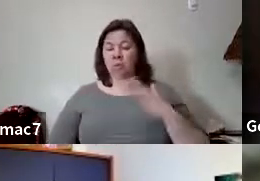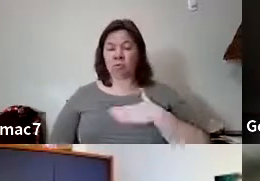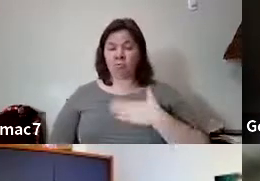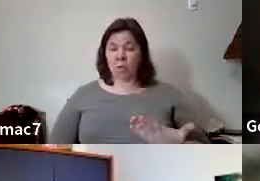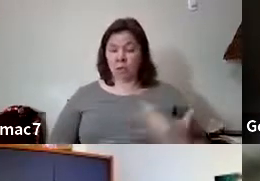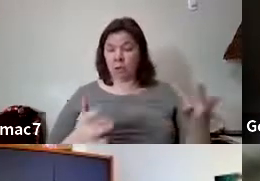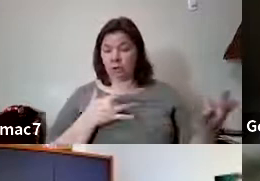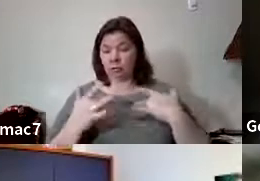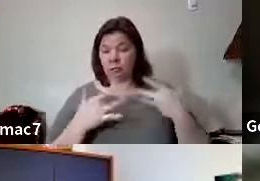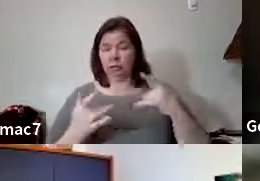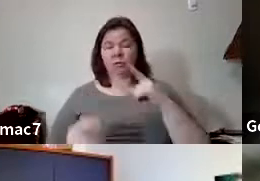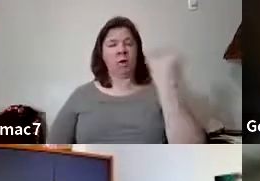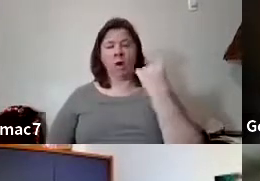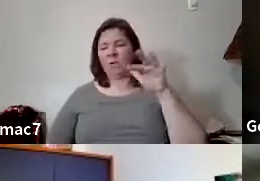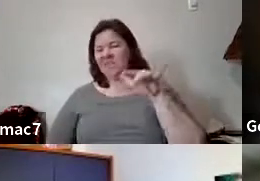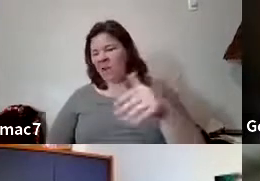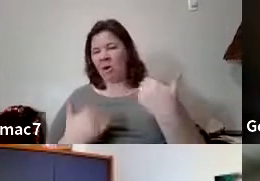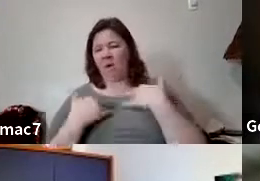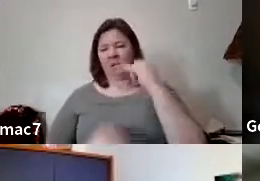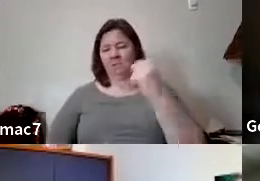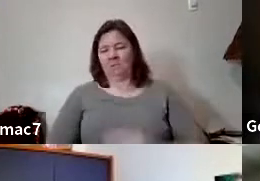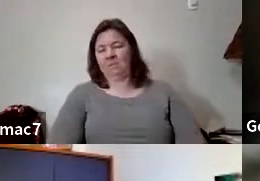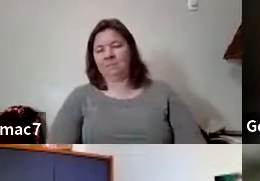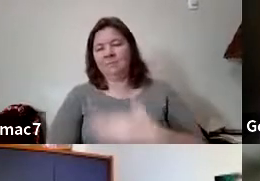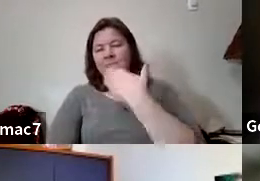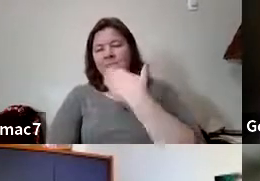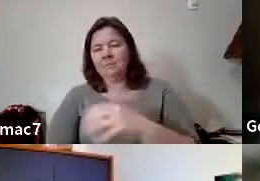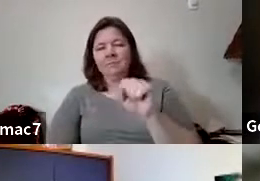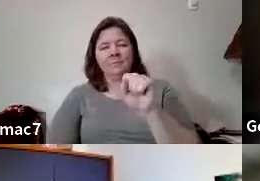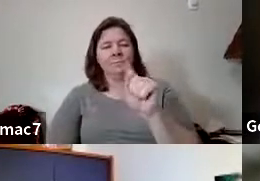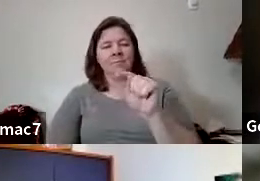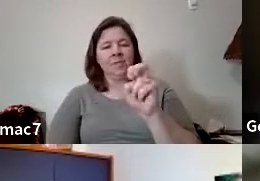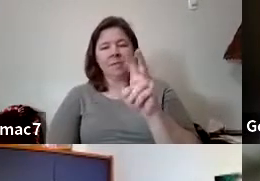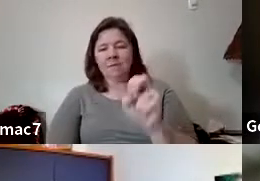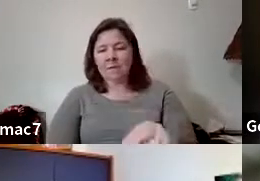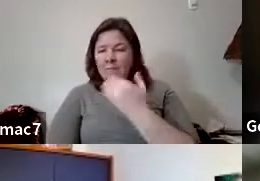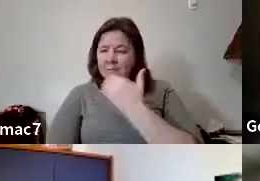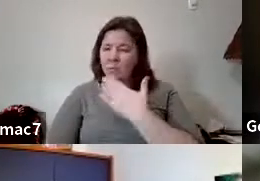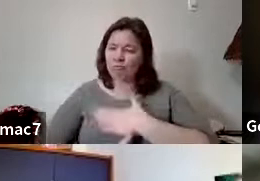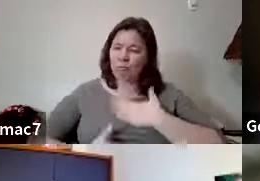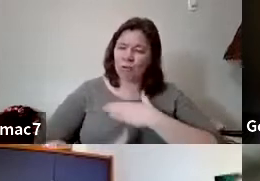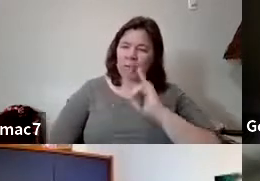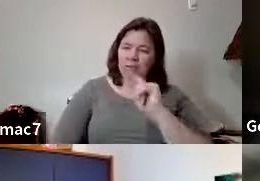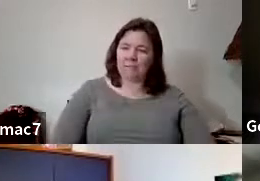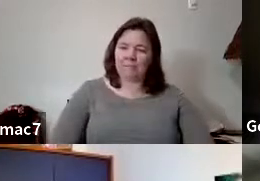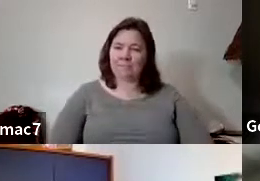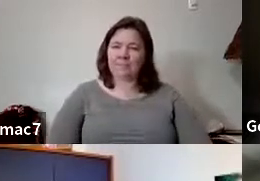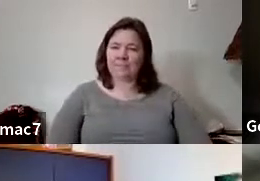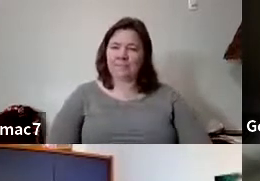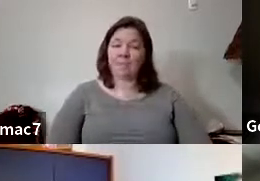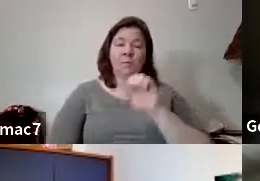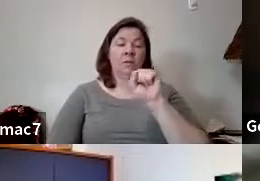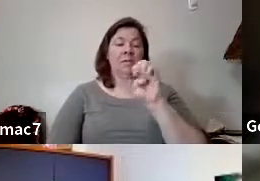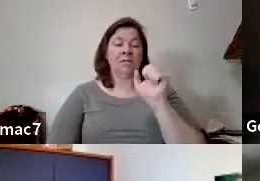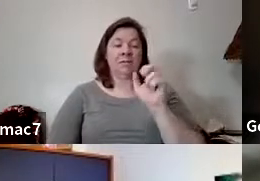concerned, it is always there. Thank you, Stephen. I do appreciate that. And, you know, we've also got Sean Cyrus